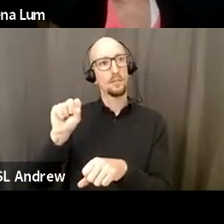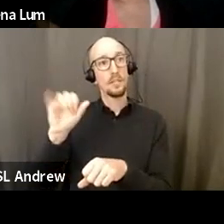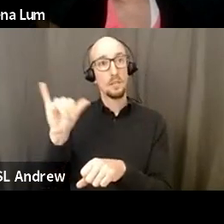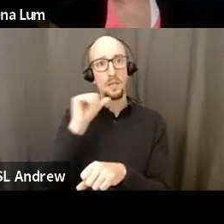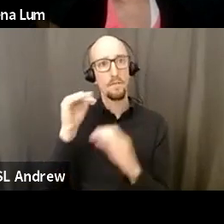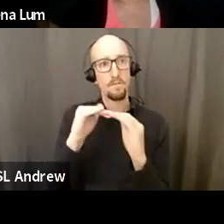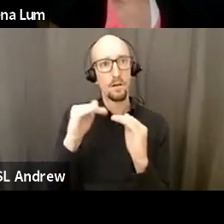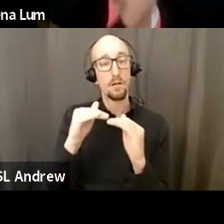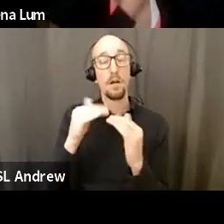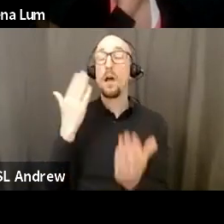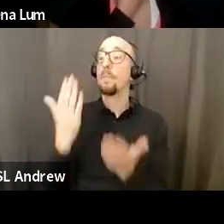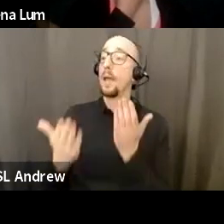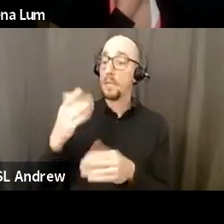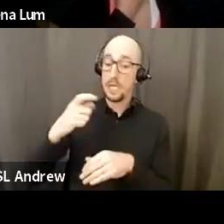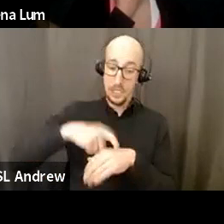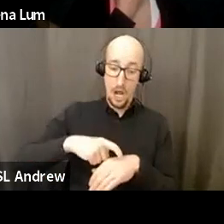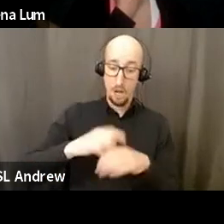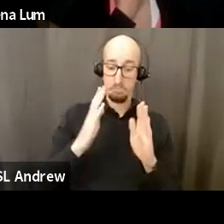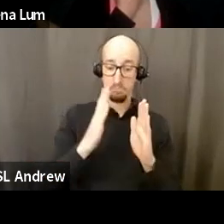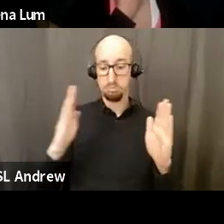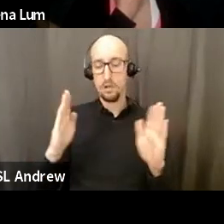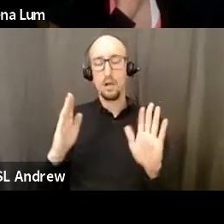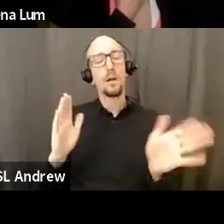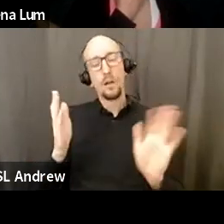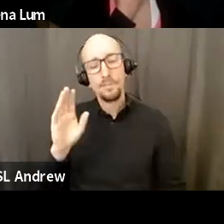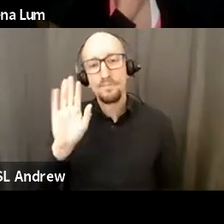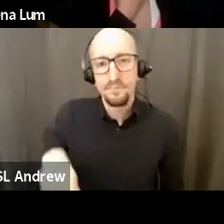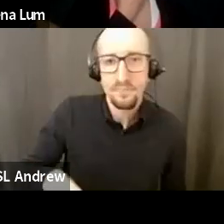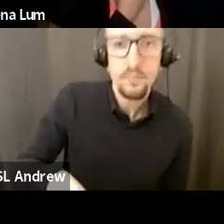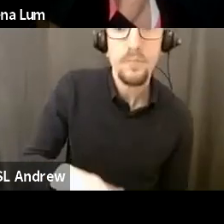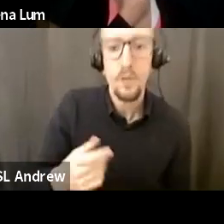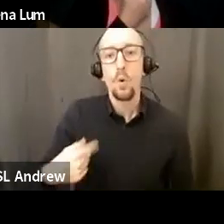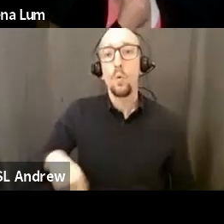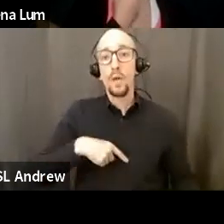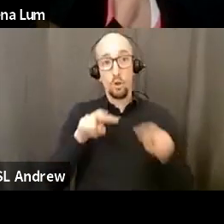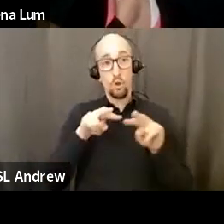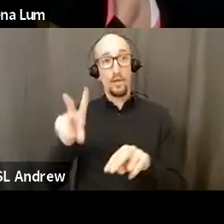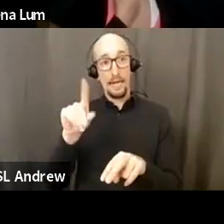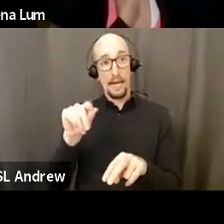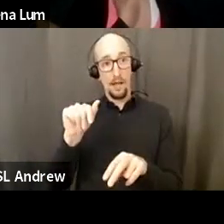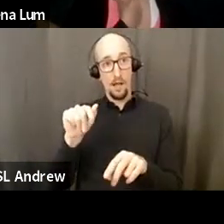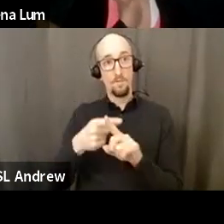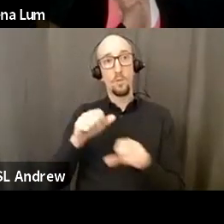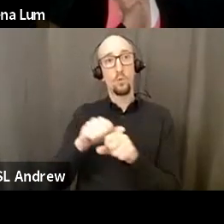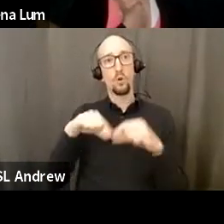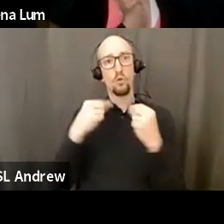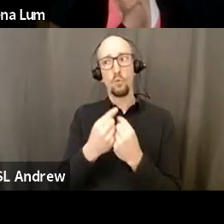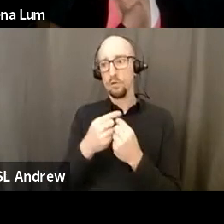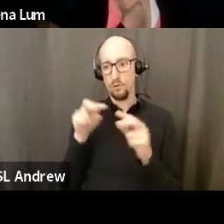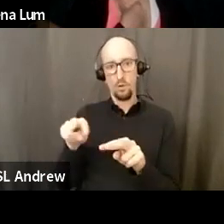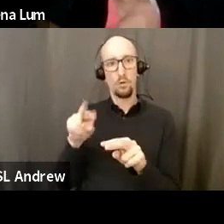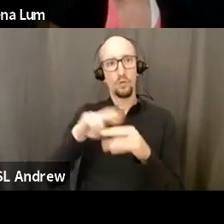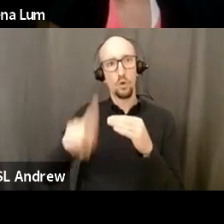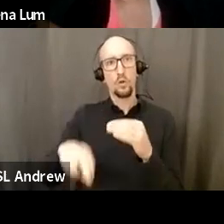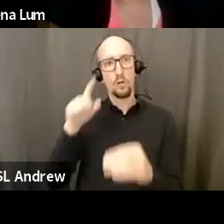time, when we looked at the data with the work group, the results on the MCAS for